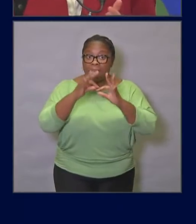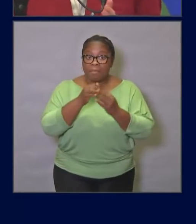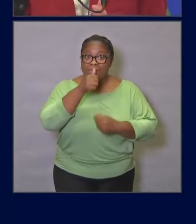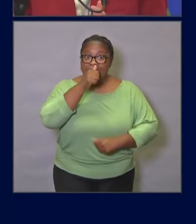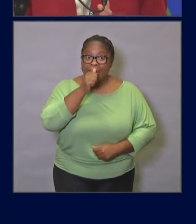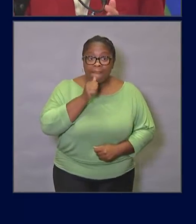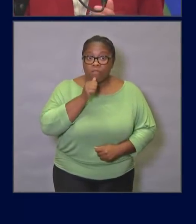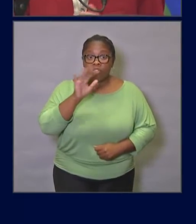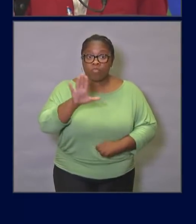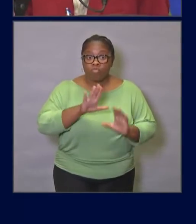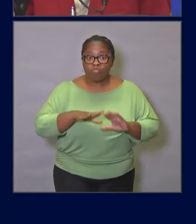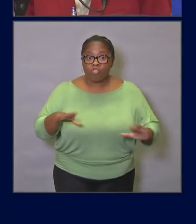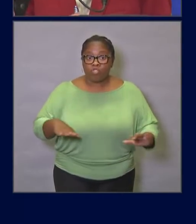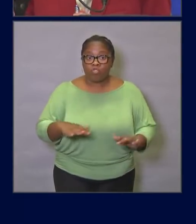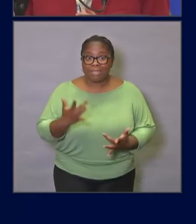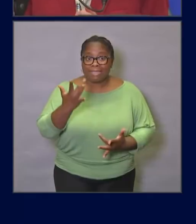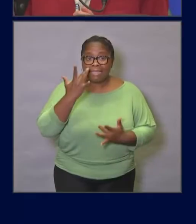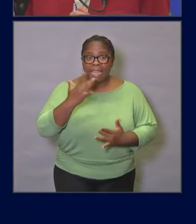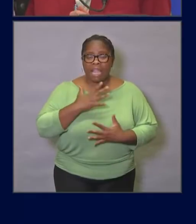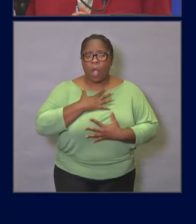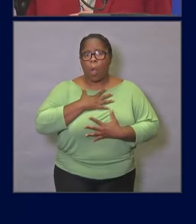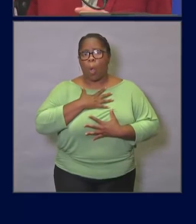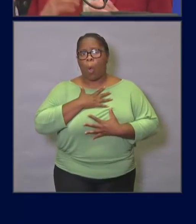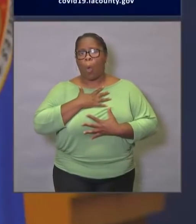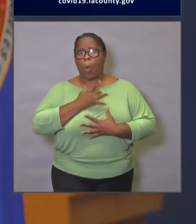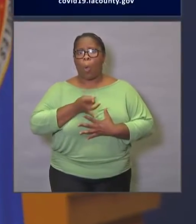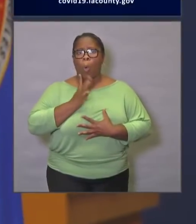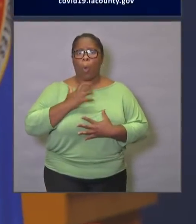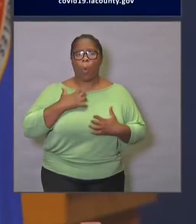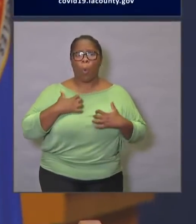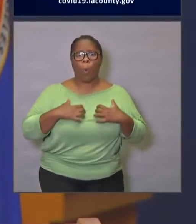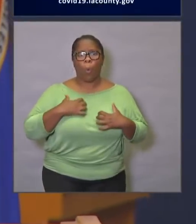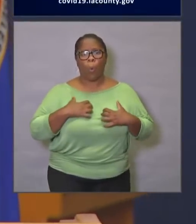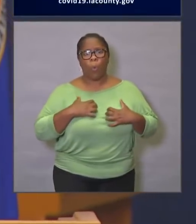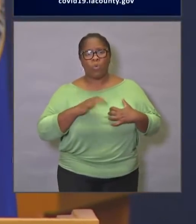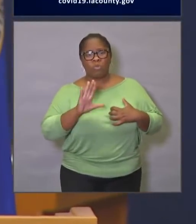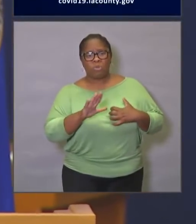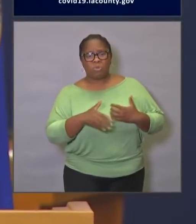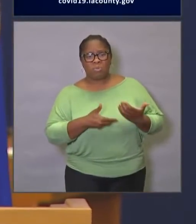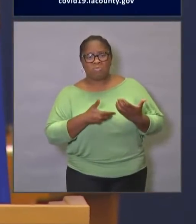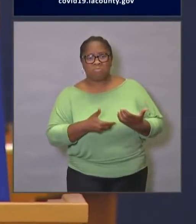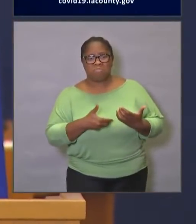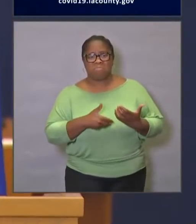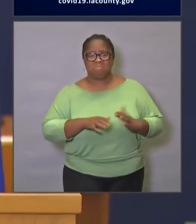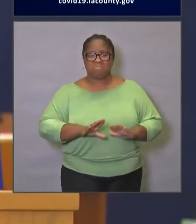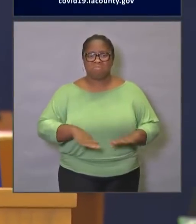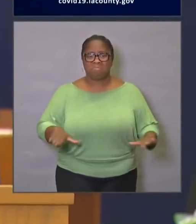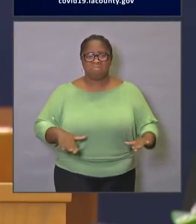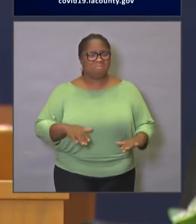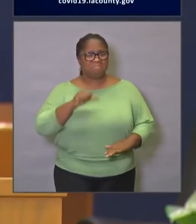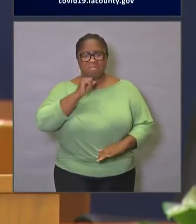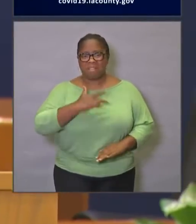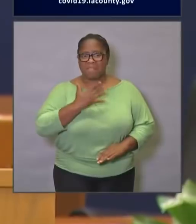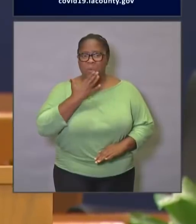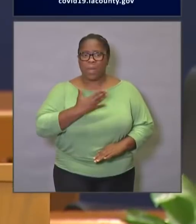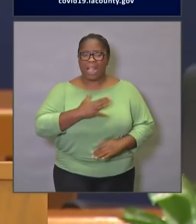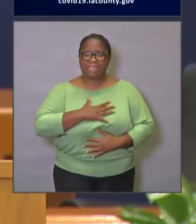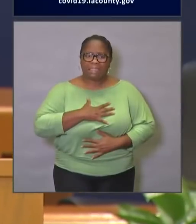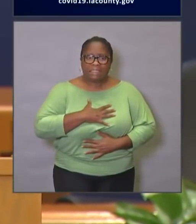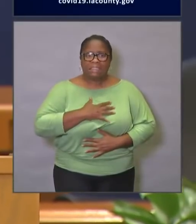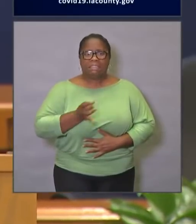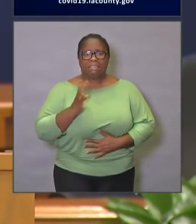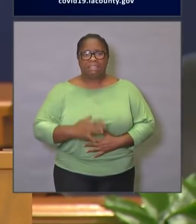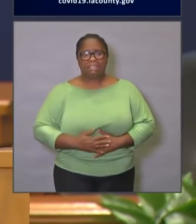know it must be heart-wrenching to see your little ones feeling so unwell. And along with so many people across the